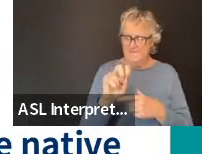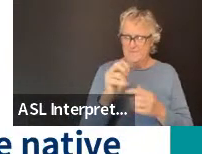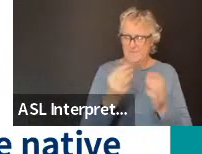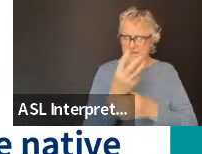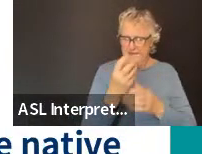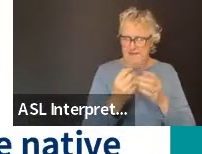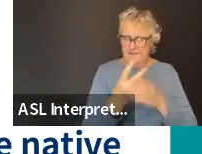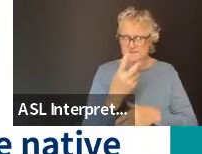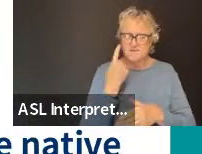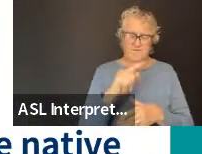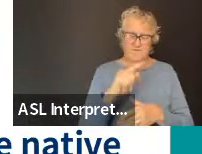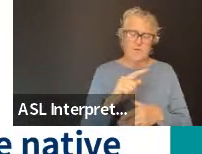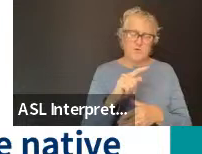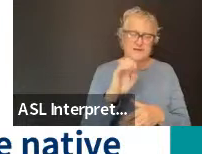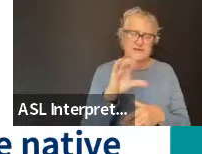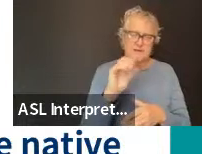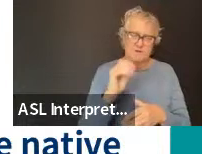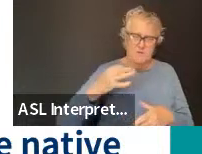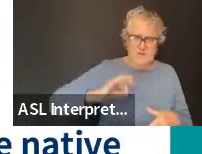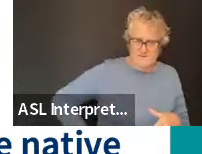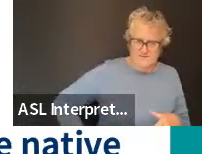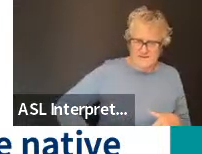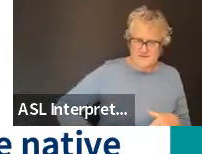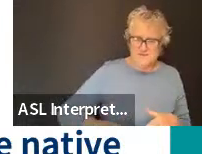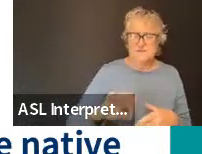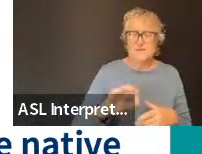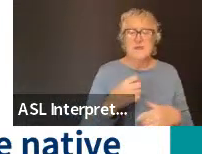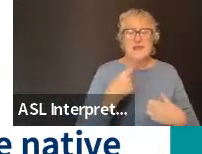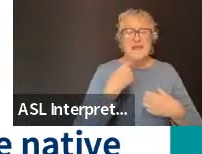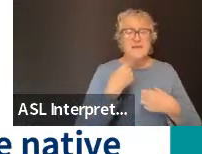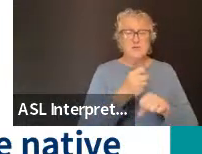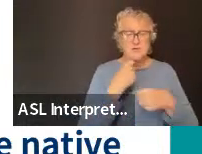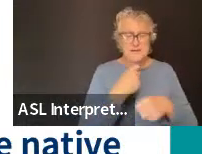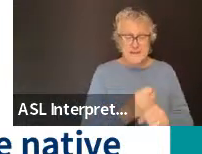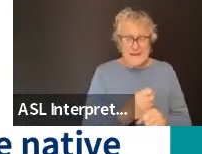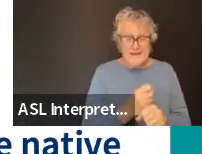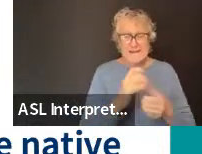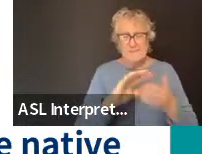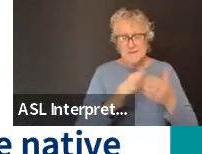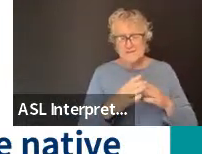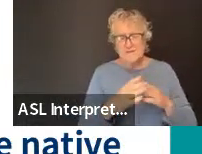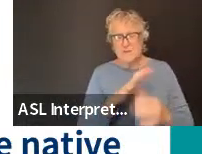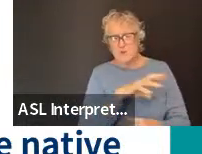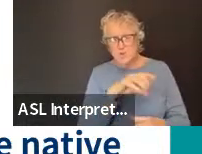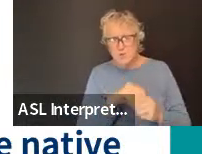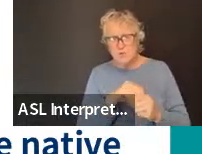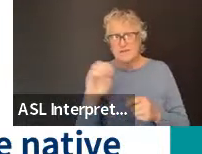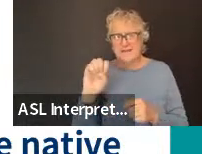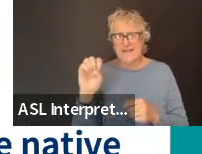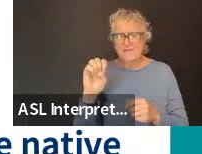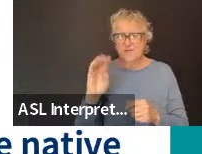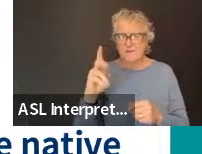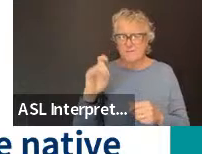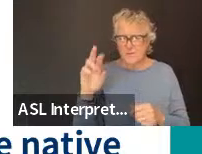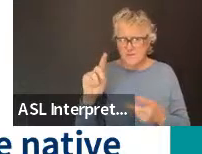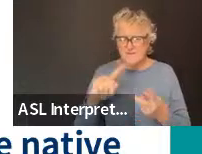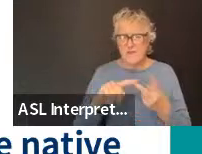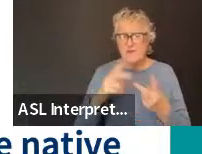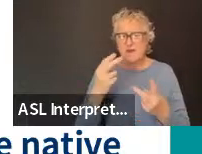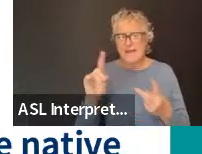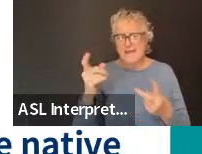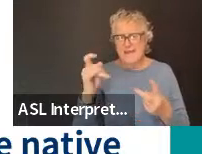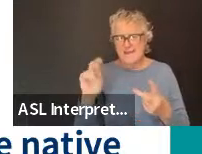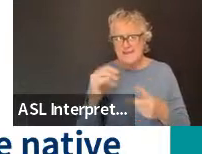benefits. Connect to the local community within the program area, including Evergreen Boulevard, Hayden Island, Marine Drive,